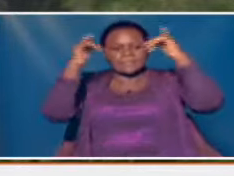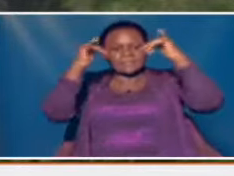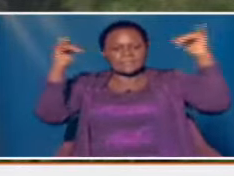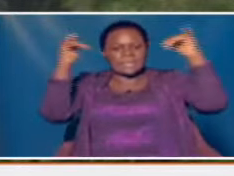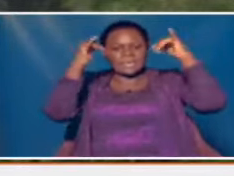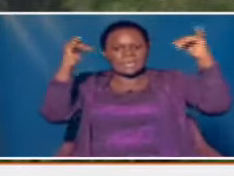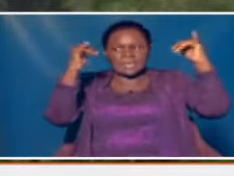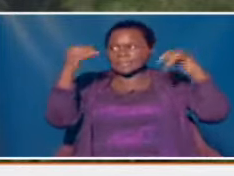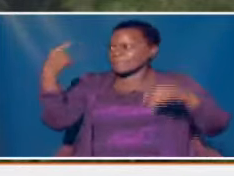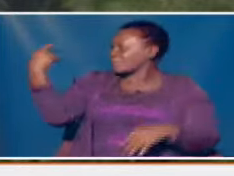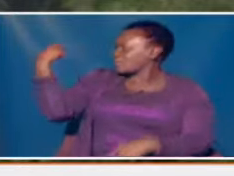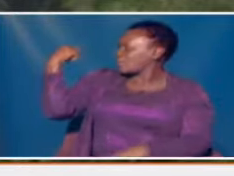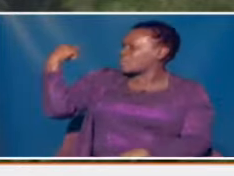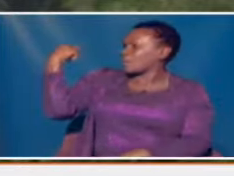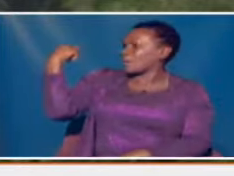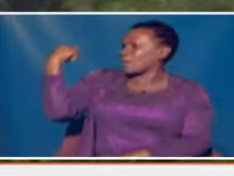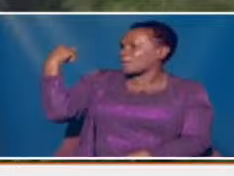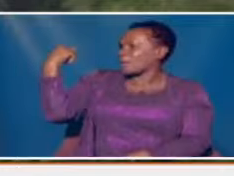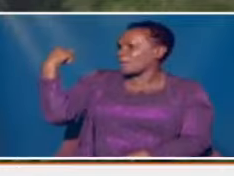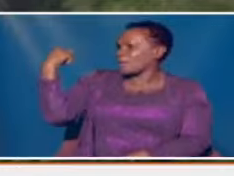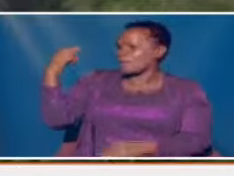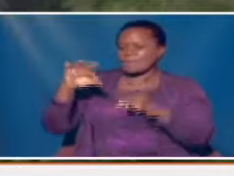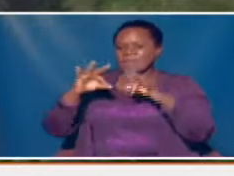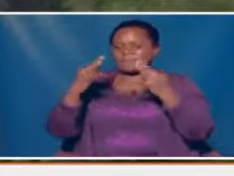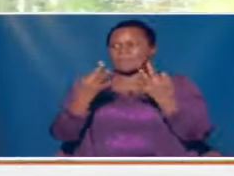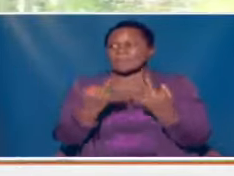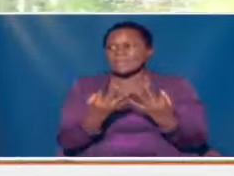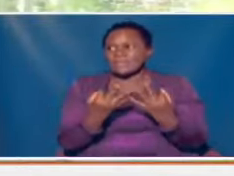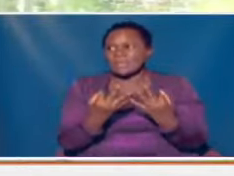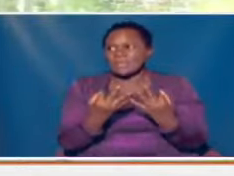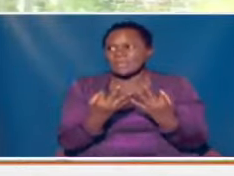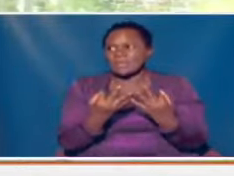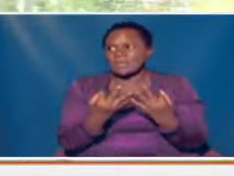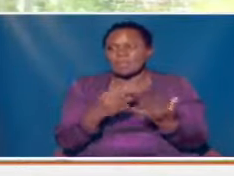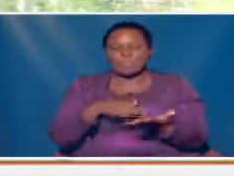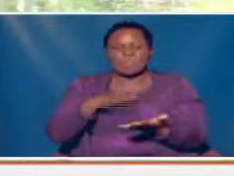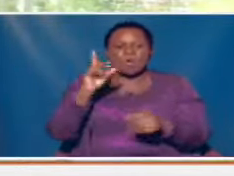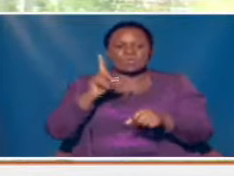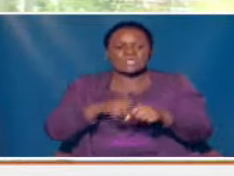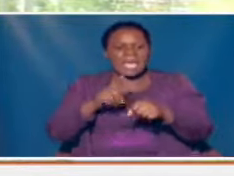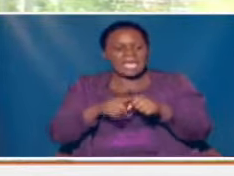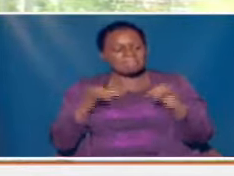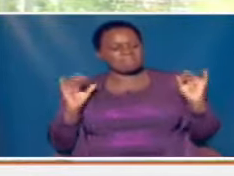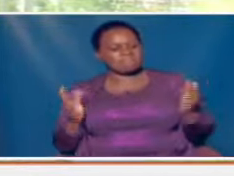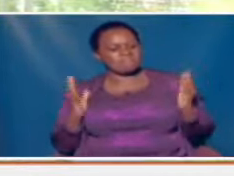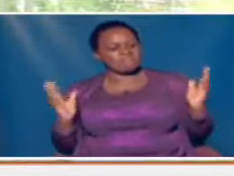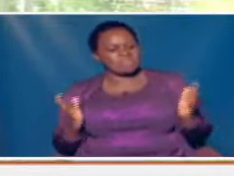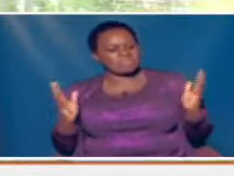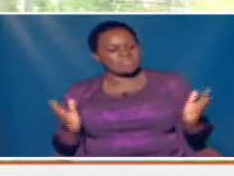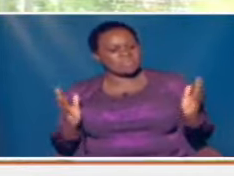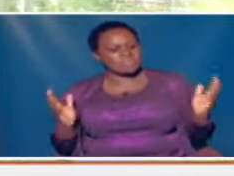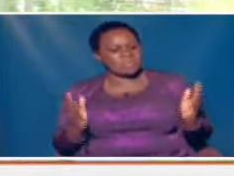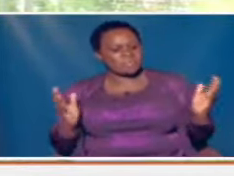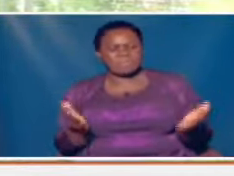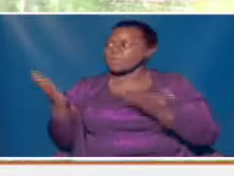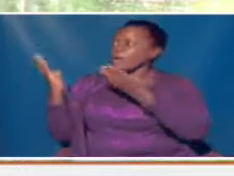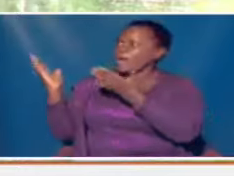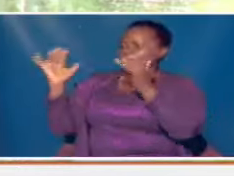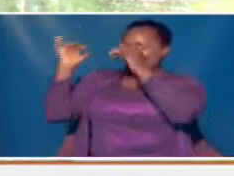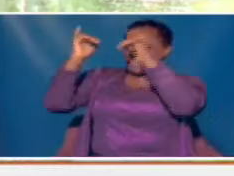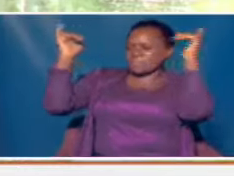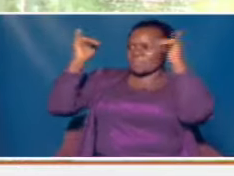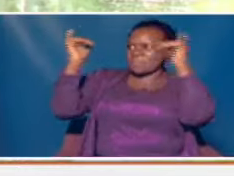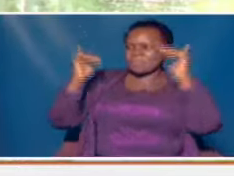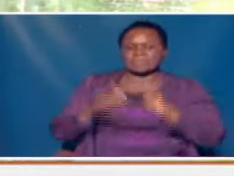see behind me is a place where this family used to spend most of their daytime catching a cool breeze of